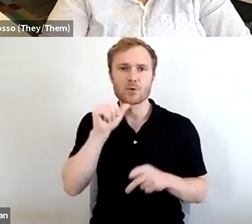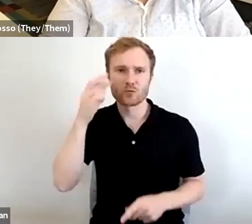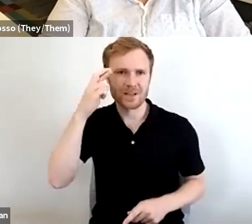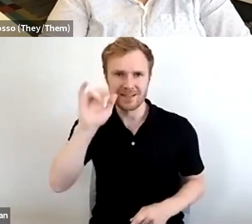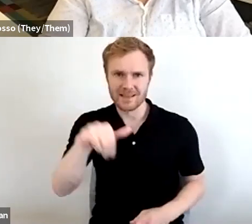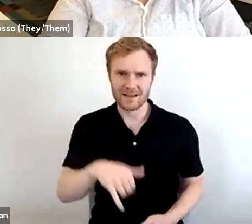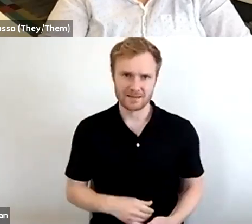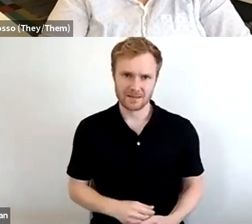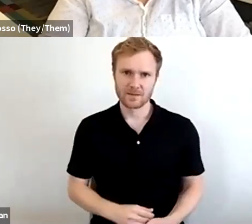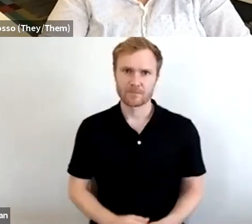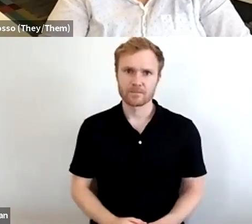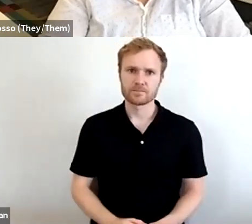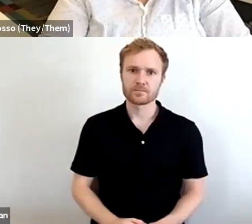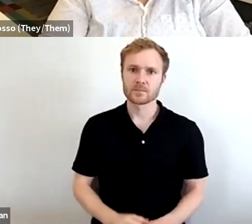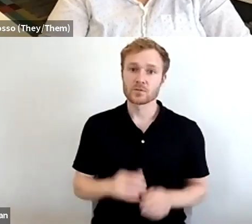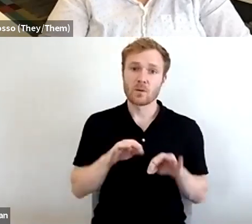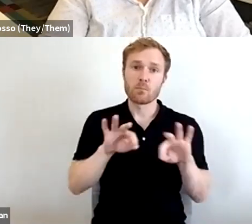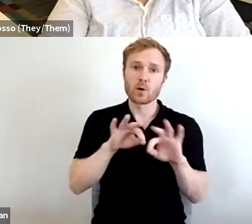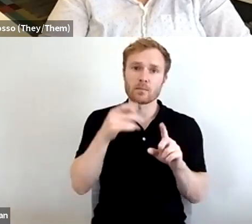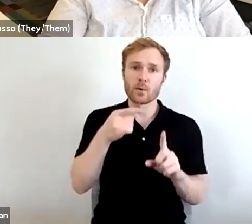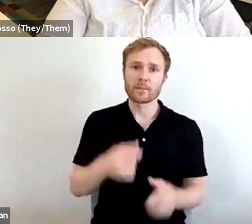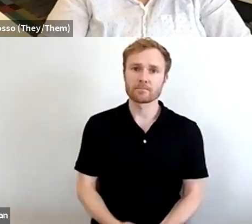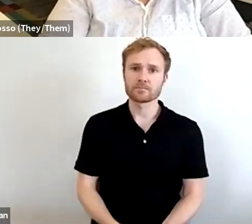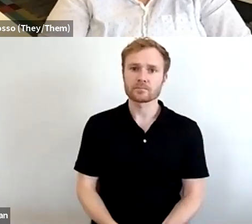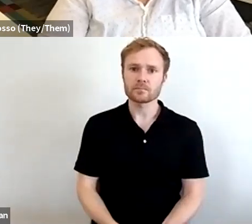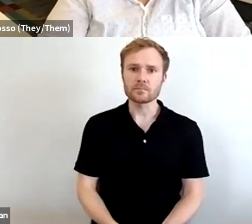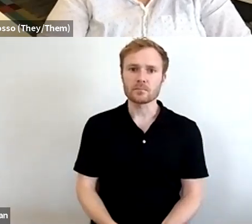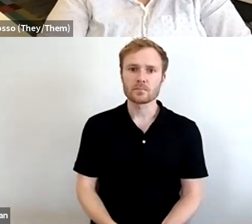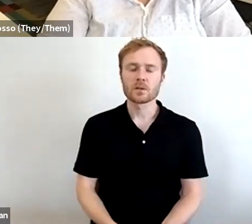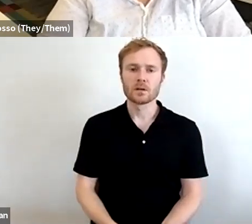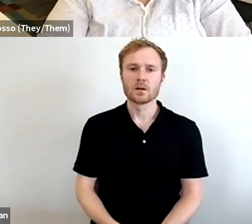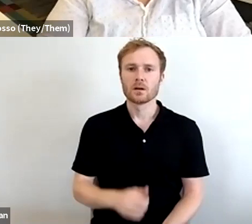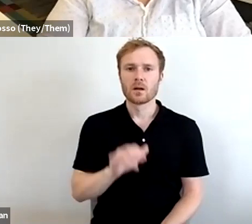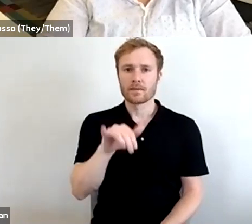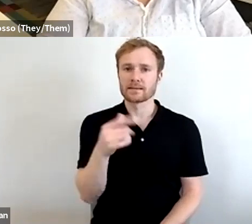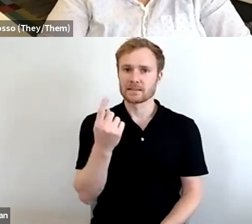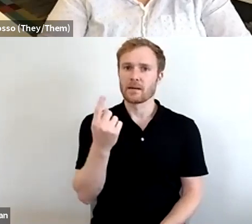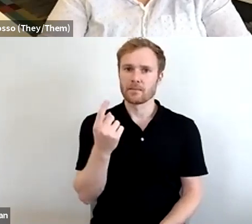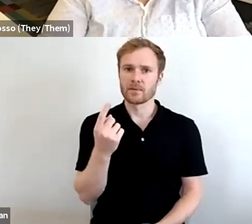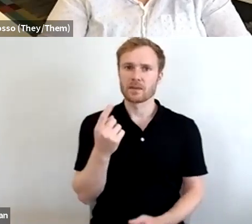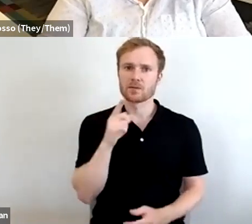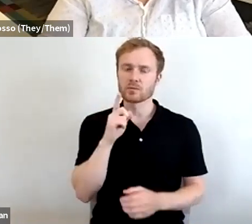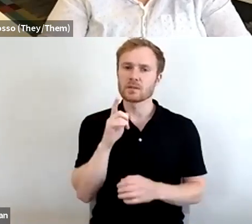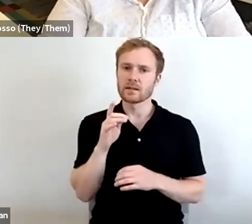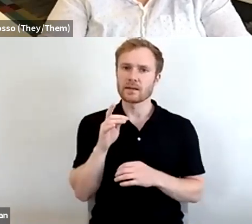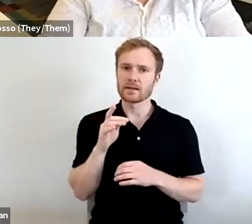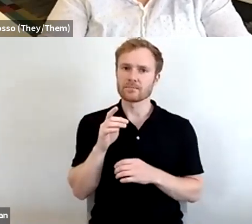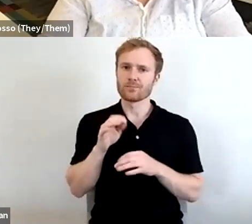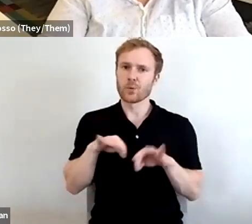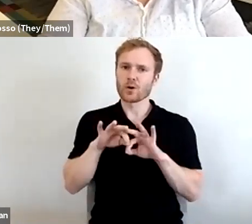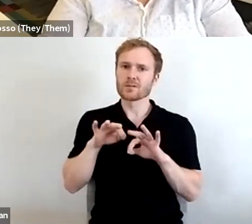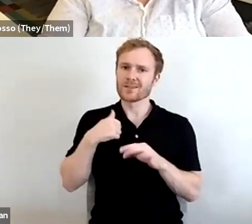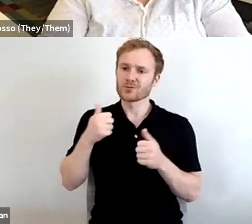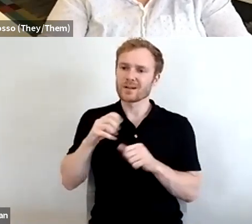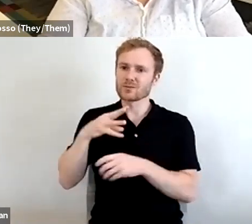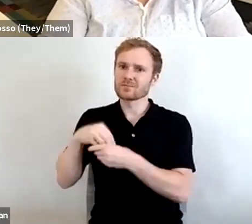point that you brought up. Yeah, that's actually something that's really integral to everything I do and try to inject into my work every day.